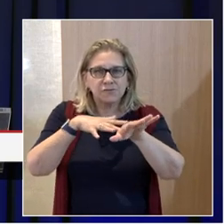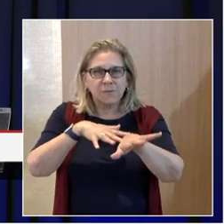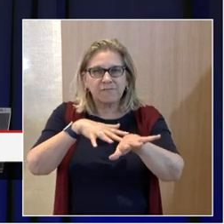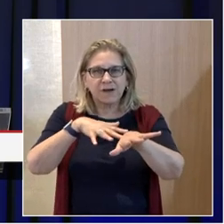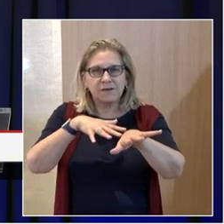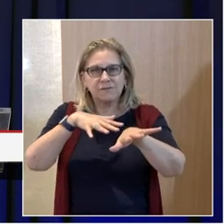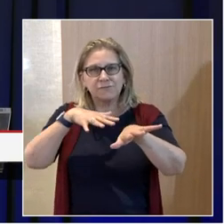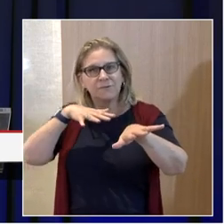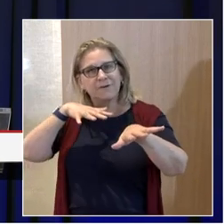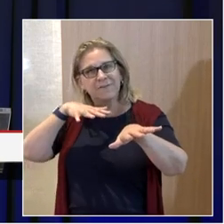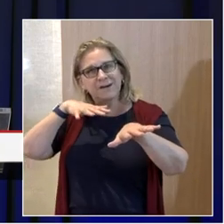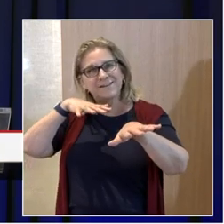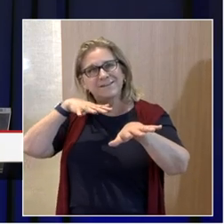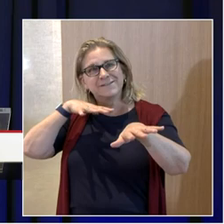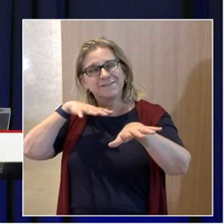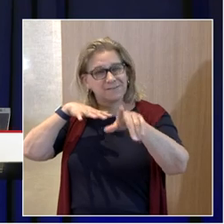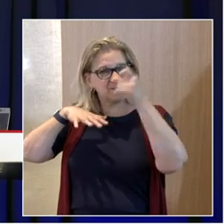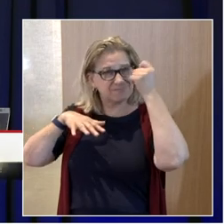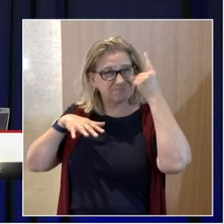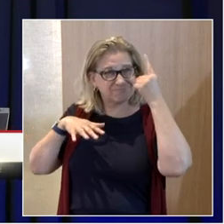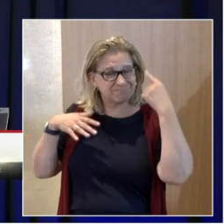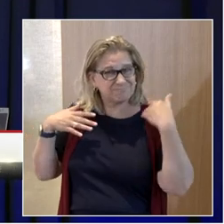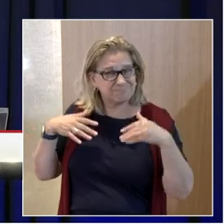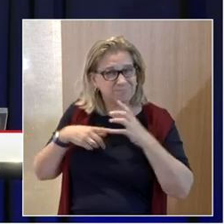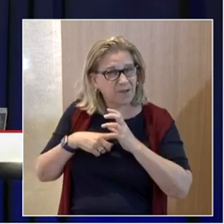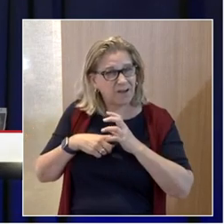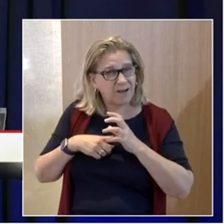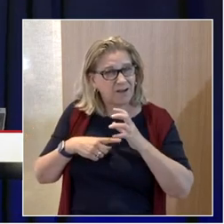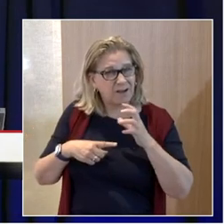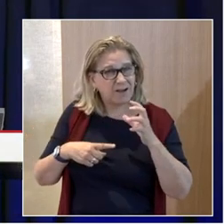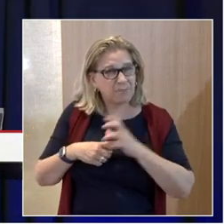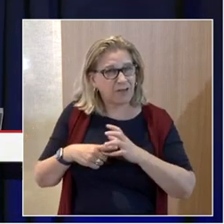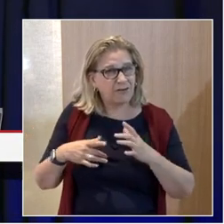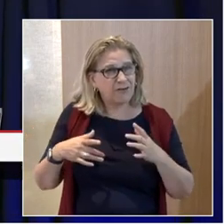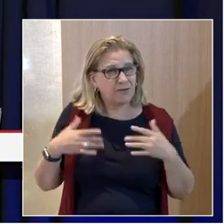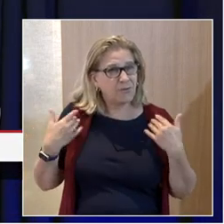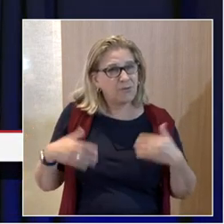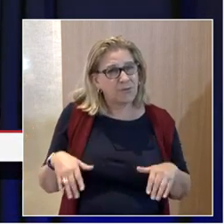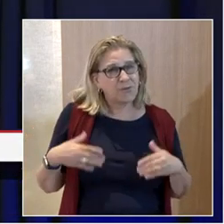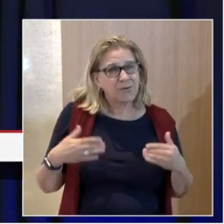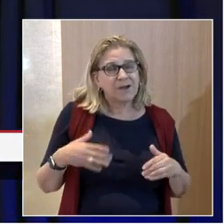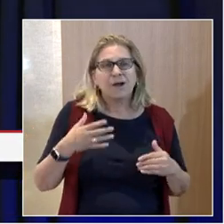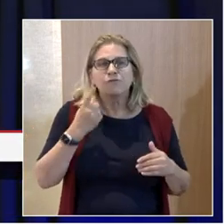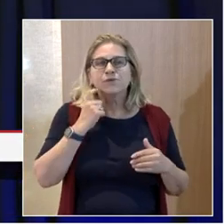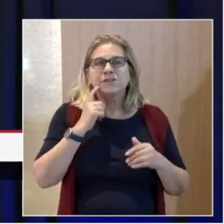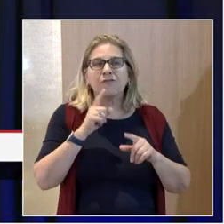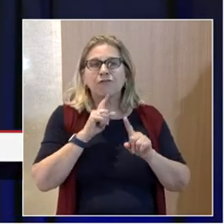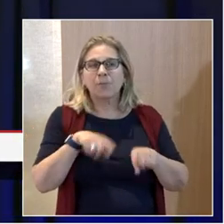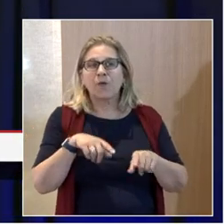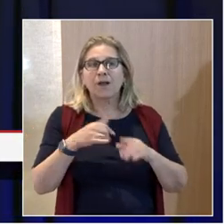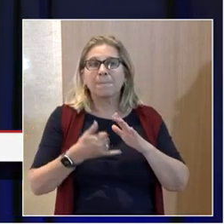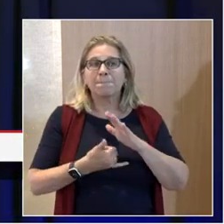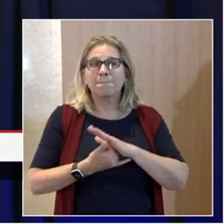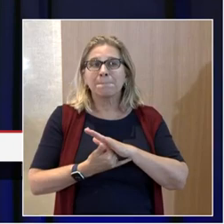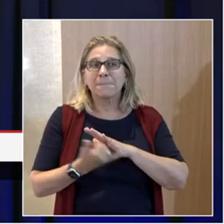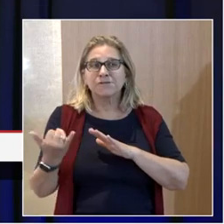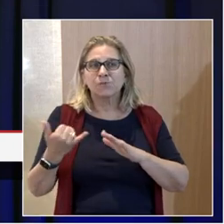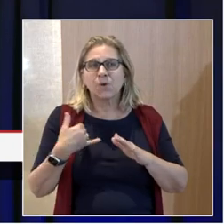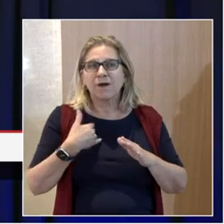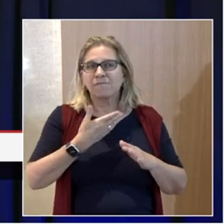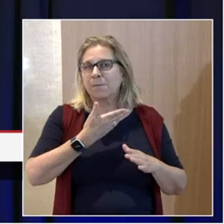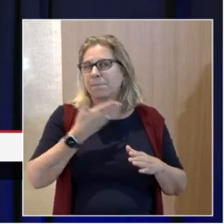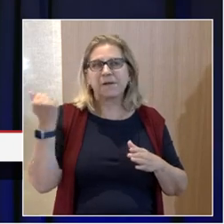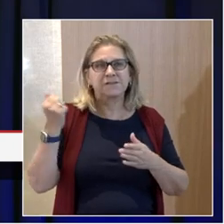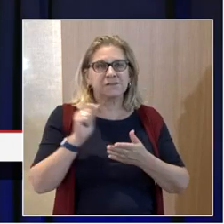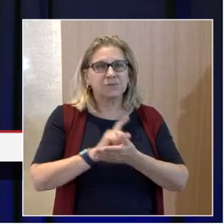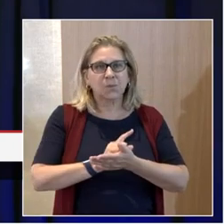also know, I heard a report that Metro had its best week since the pandemic last week. I